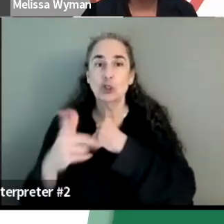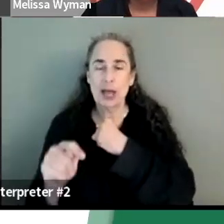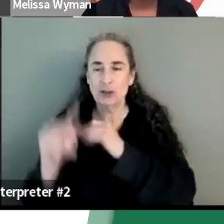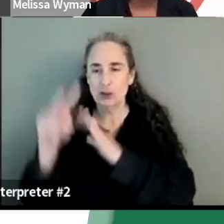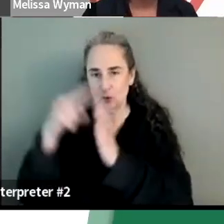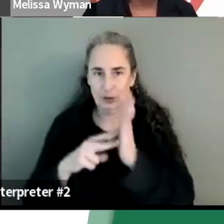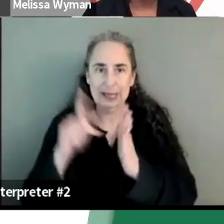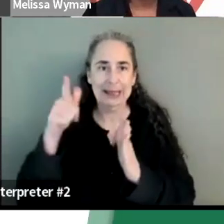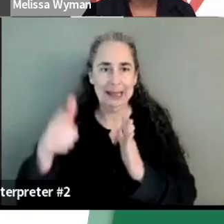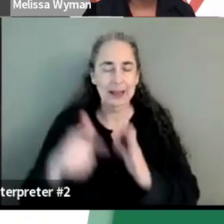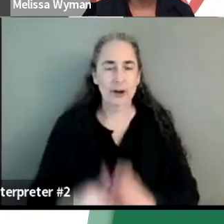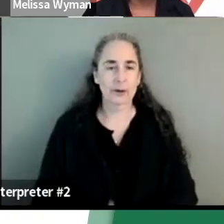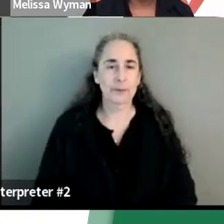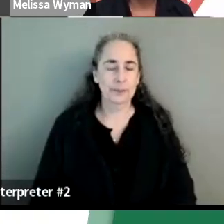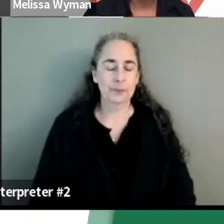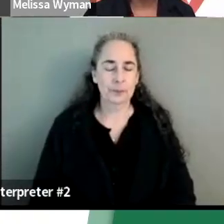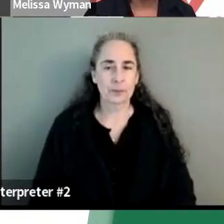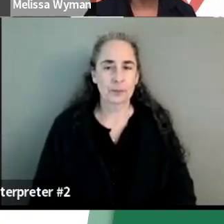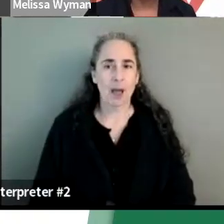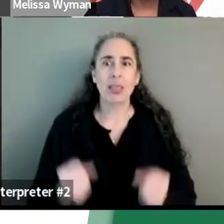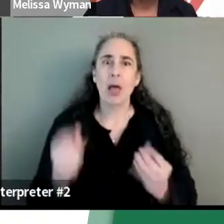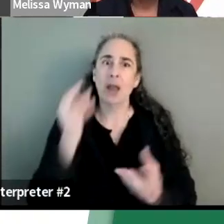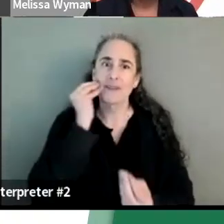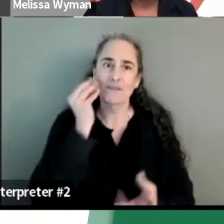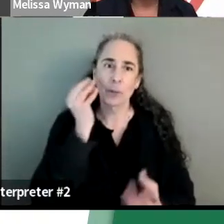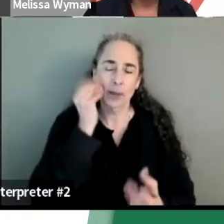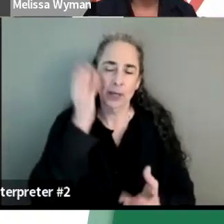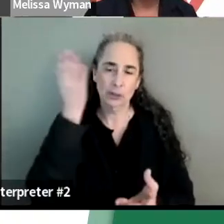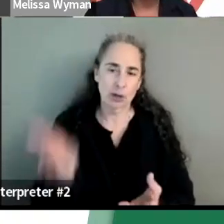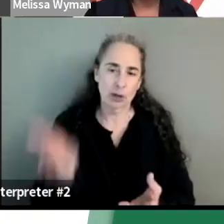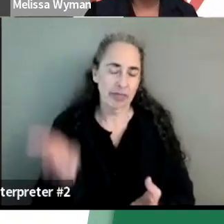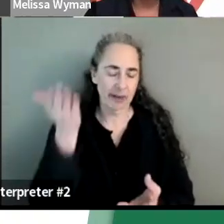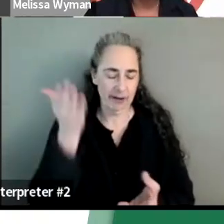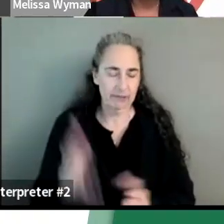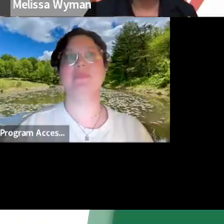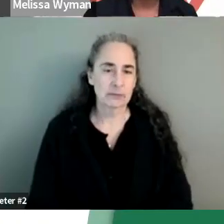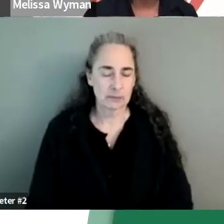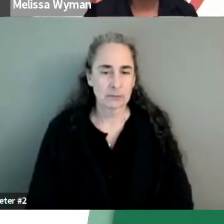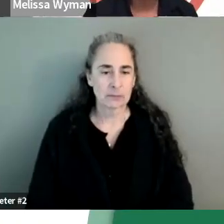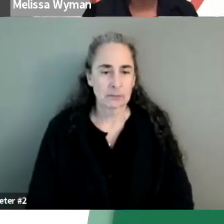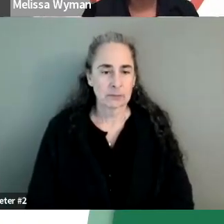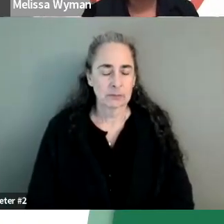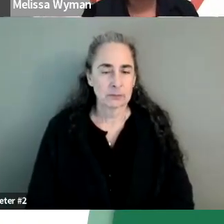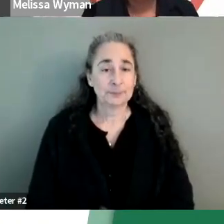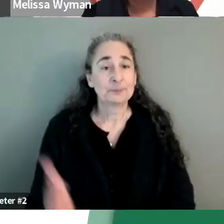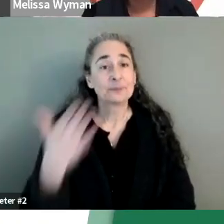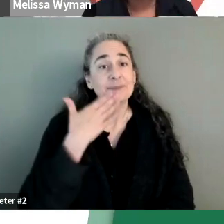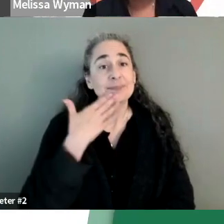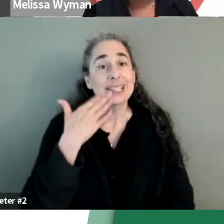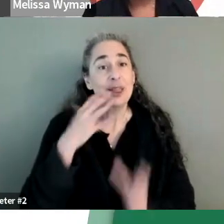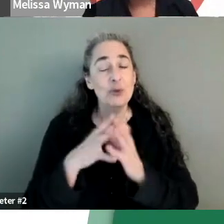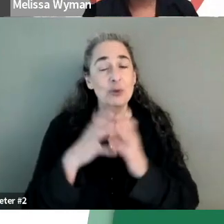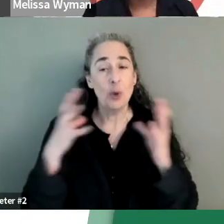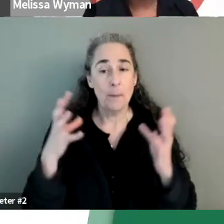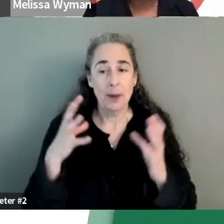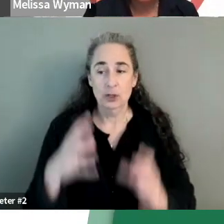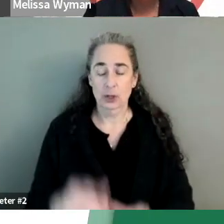save the chat because there's a lot of great things in there. So thank you so